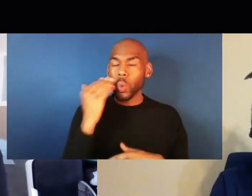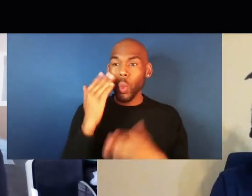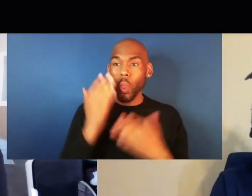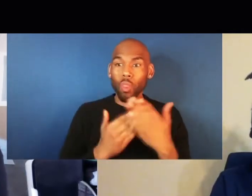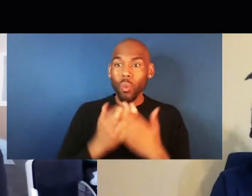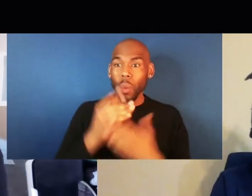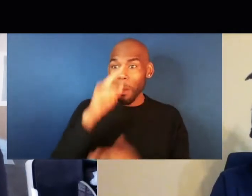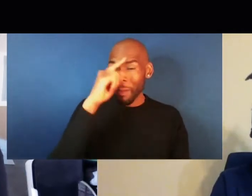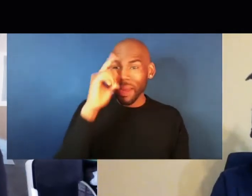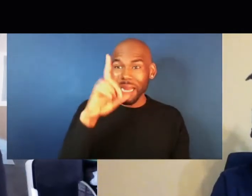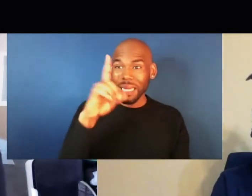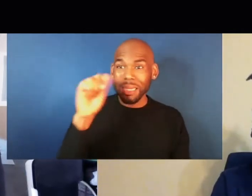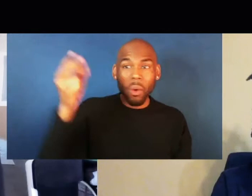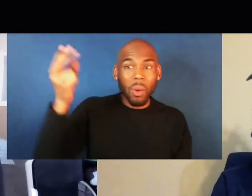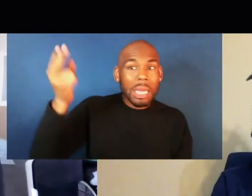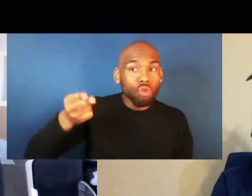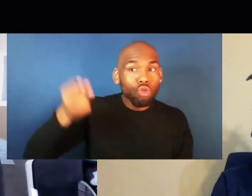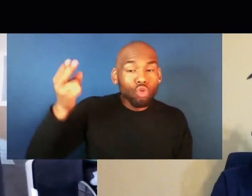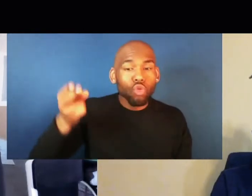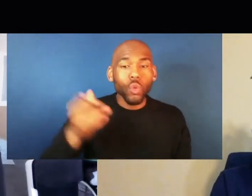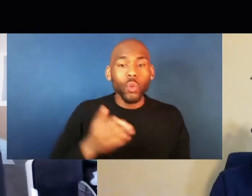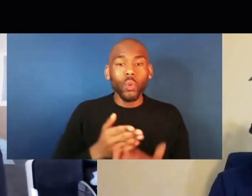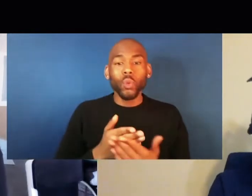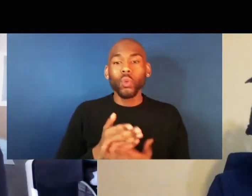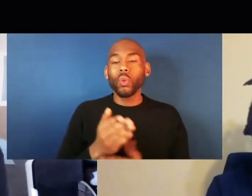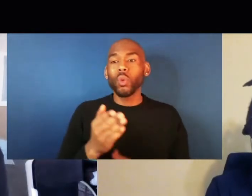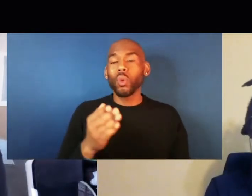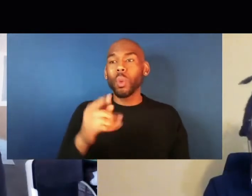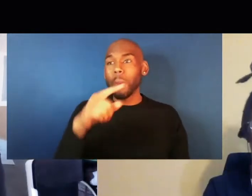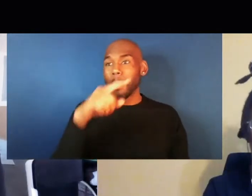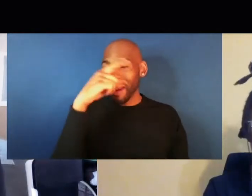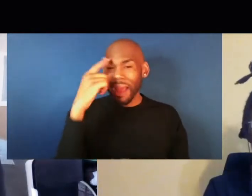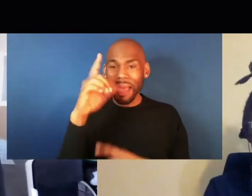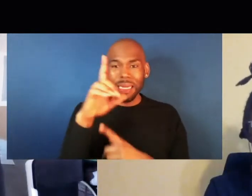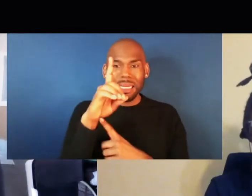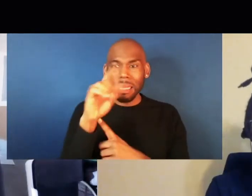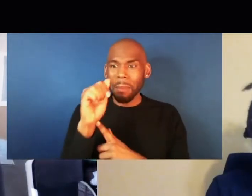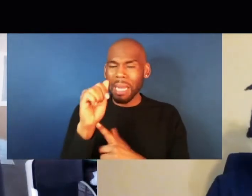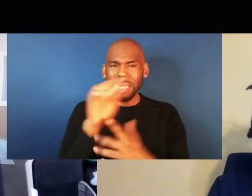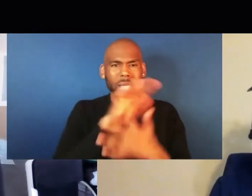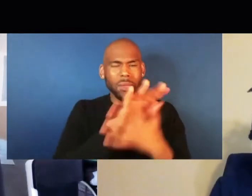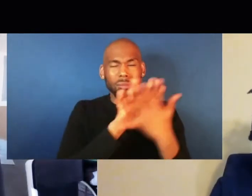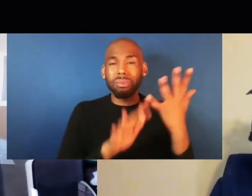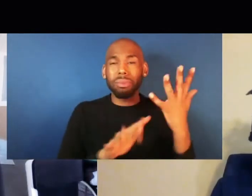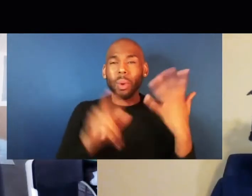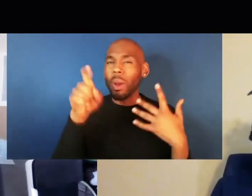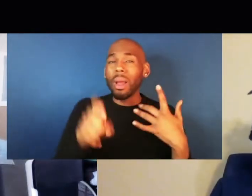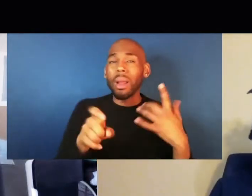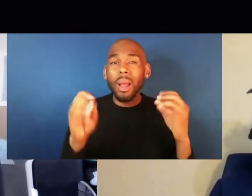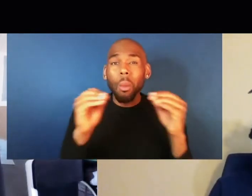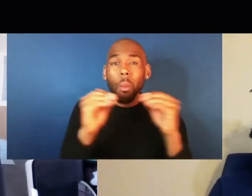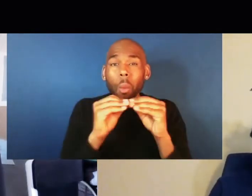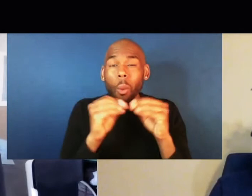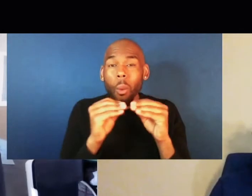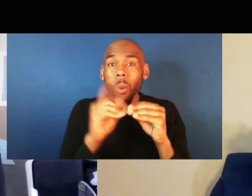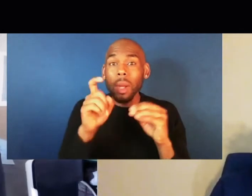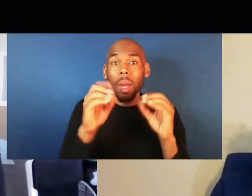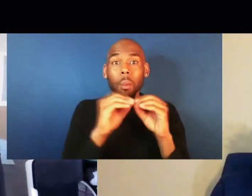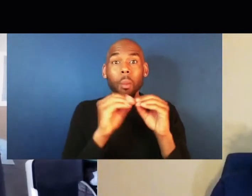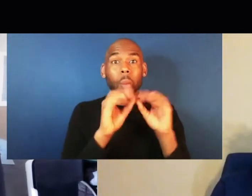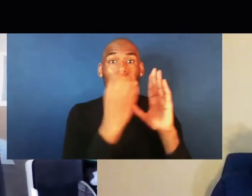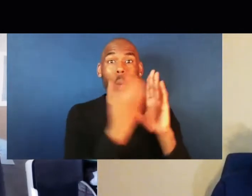art history to Black disabled ancestors. We need more of that. We need